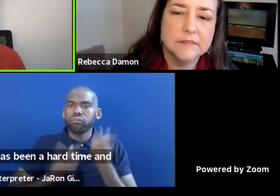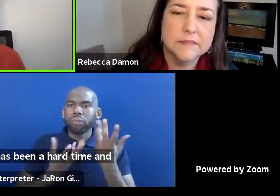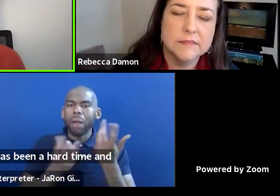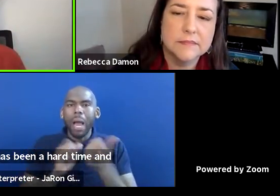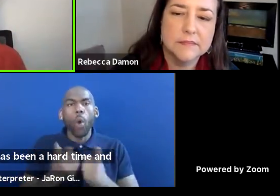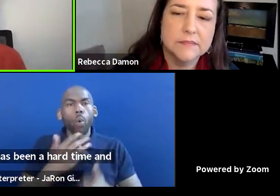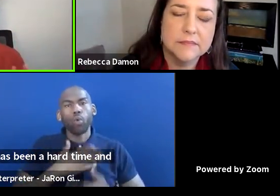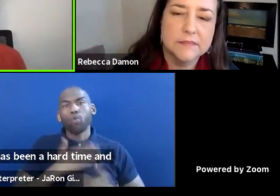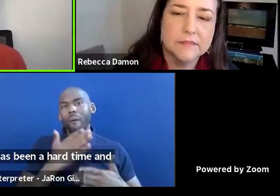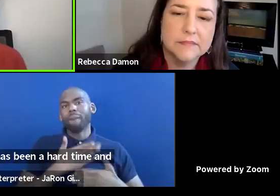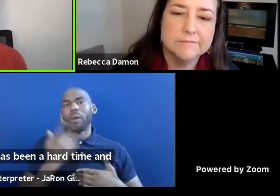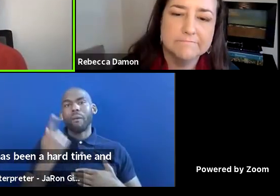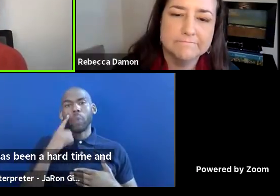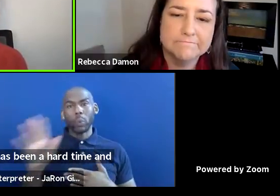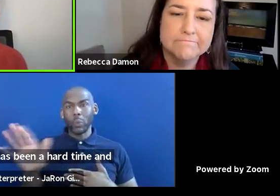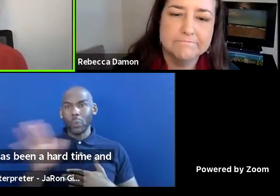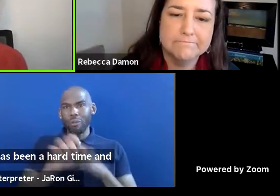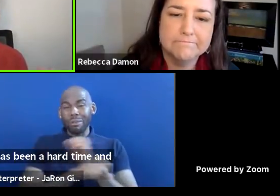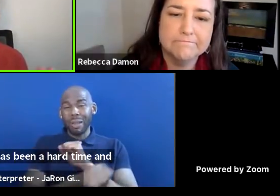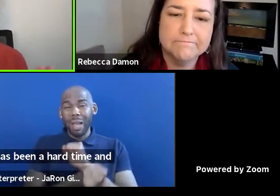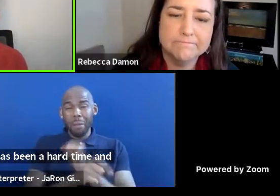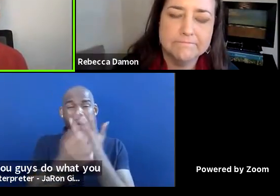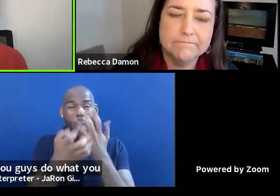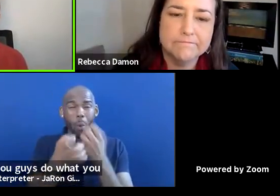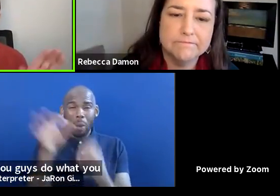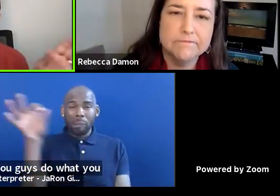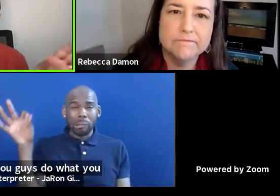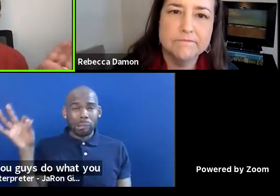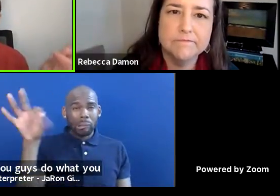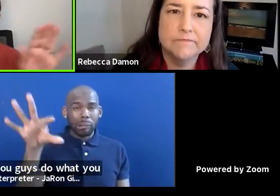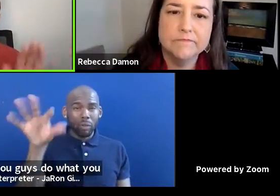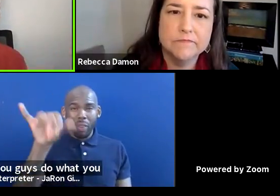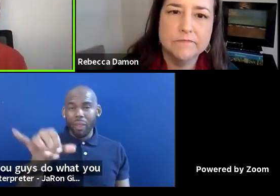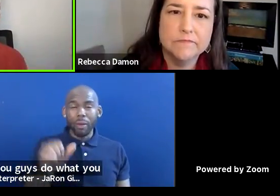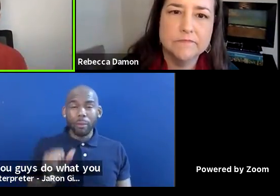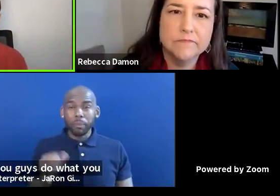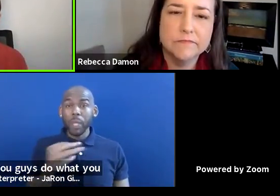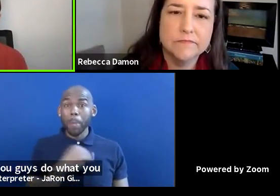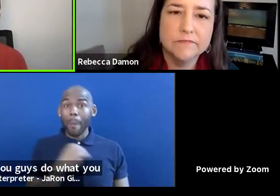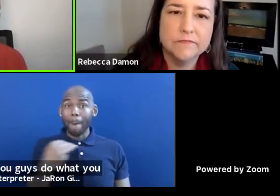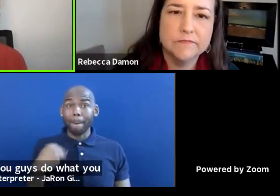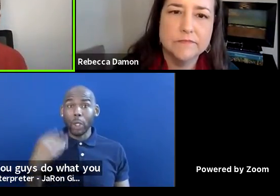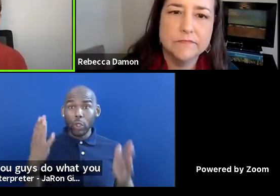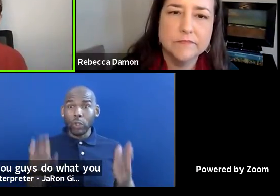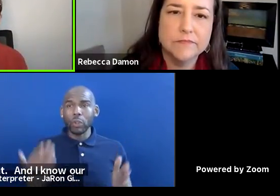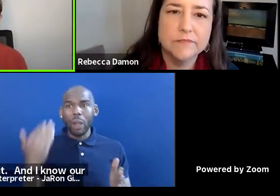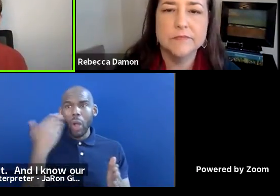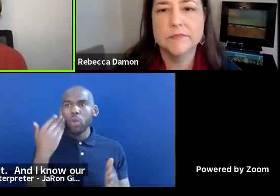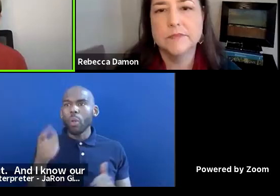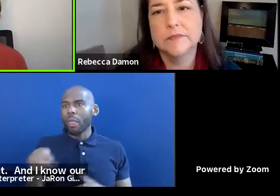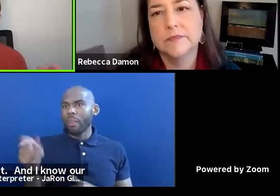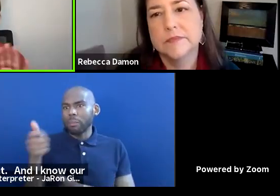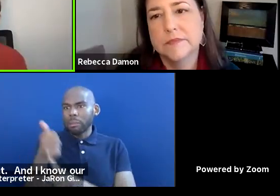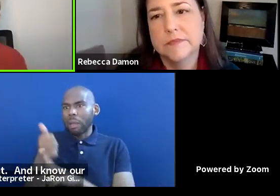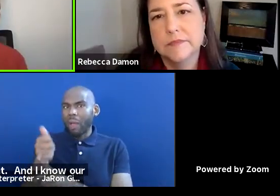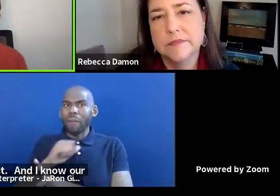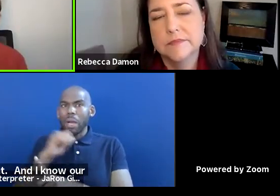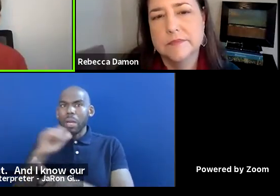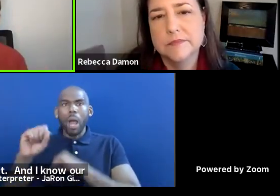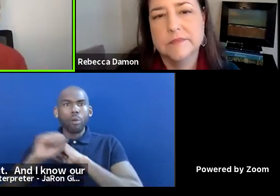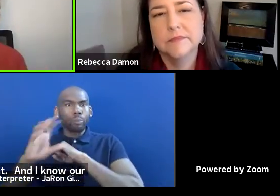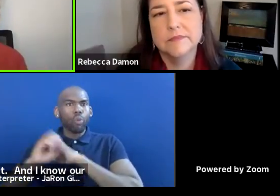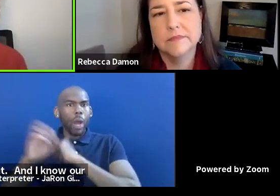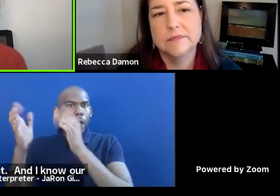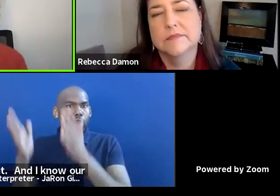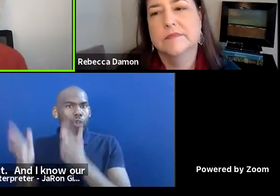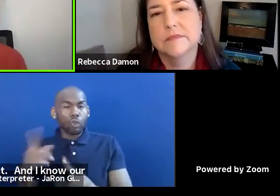do what you do. So I just wanted to share that. I know our members who are not broadcasters share this as well, but you should hear it out